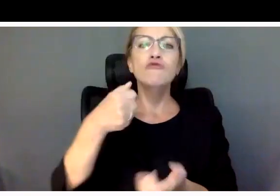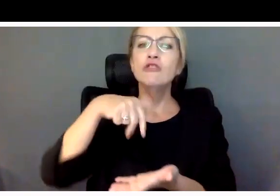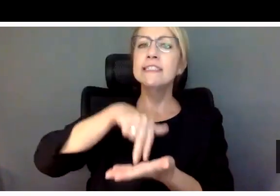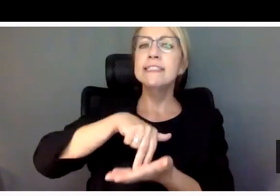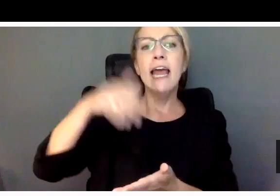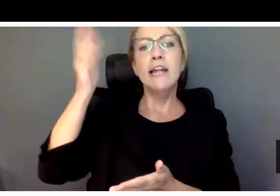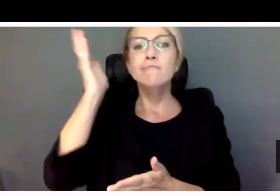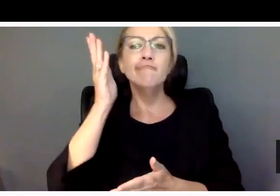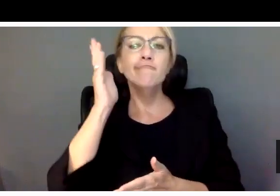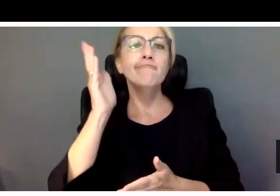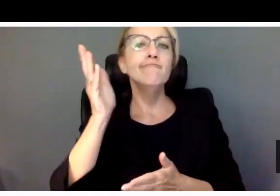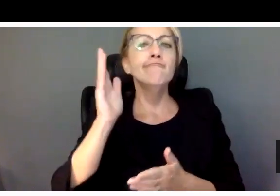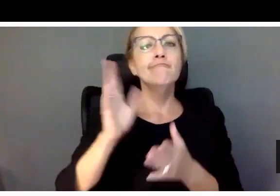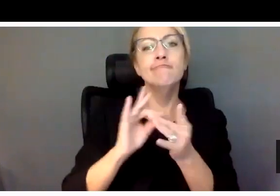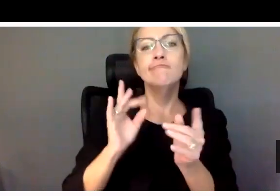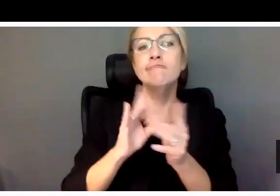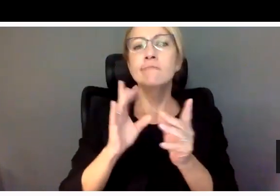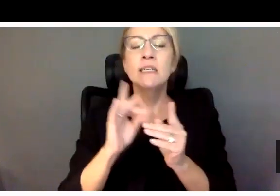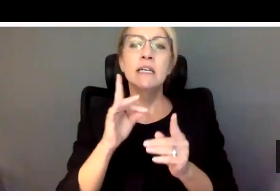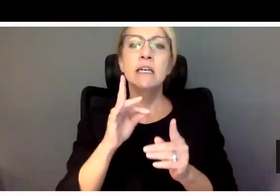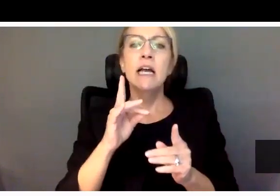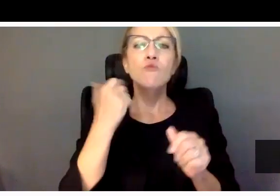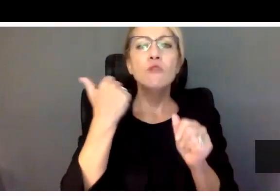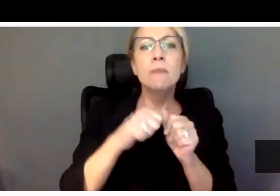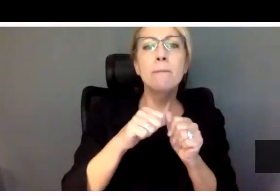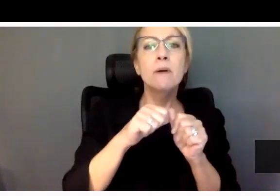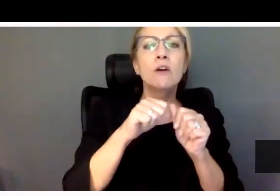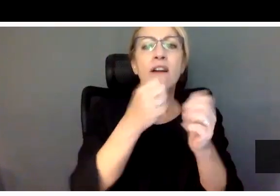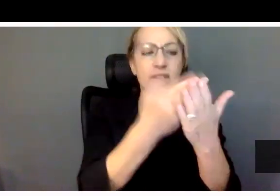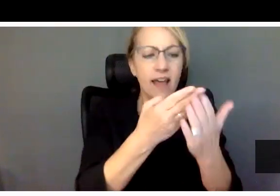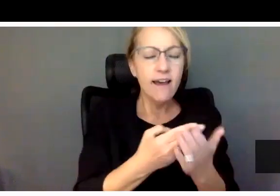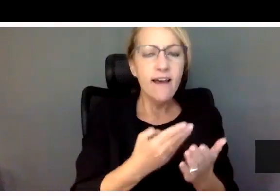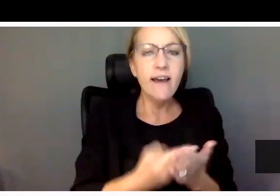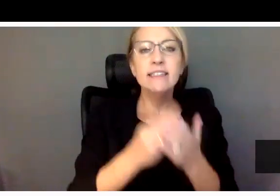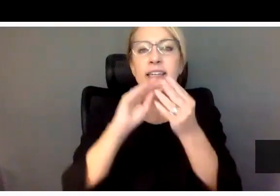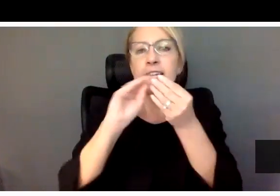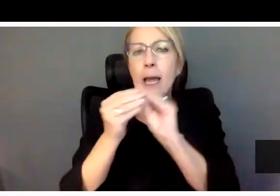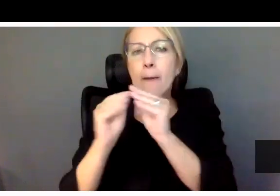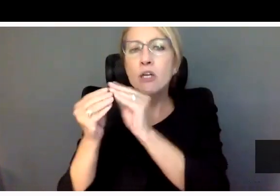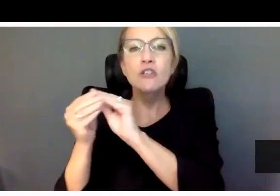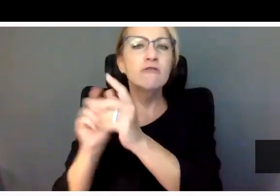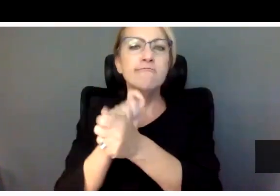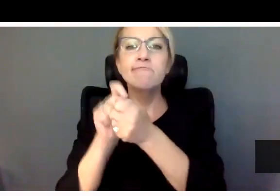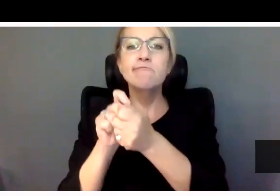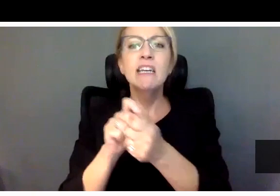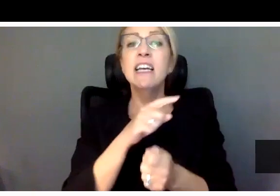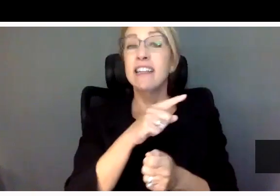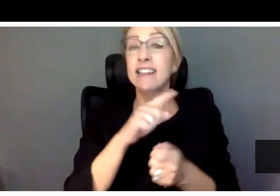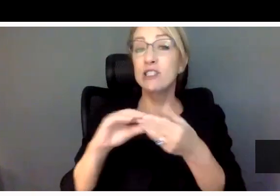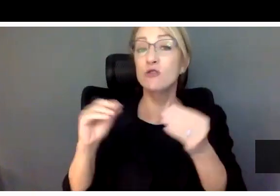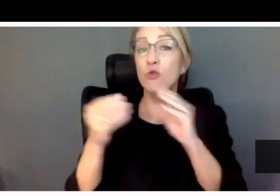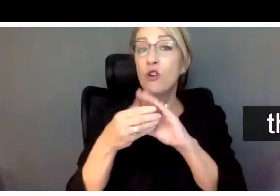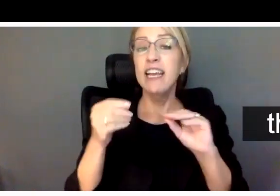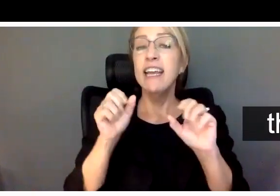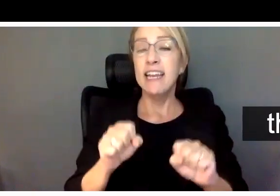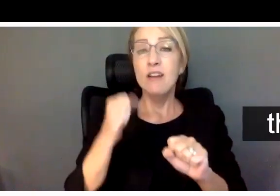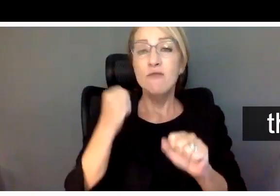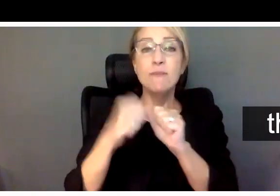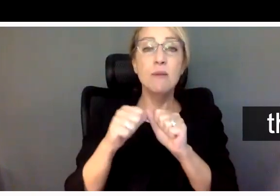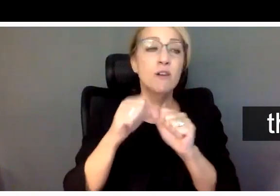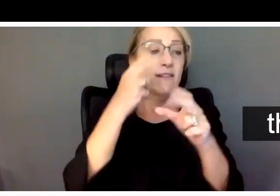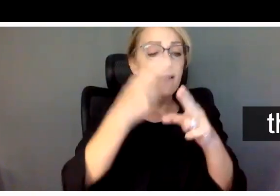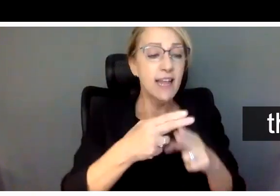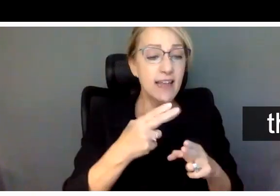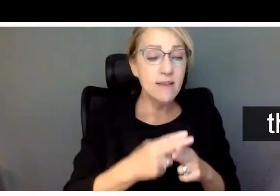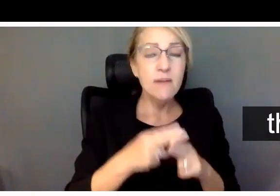instantly. And when we started talking about this story, he was able to recall names, places, and events that happened when